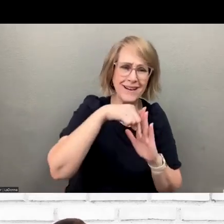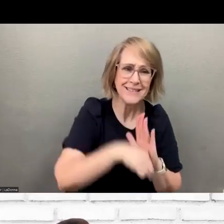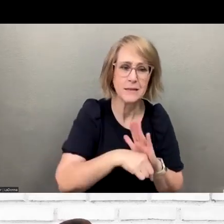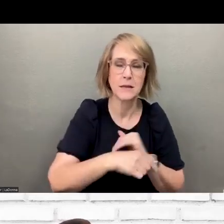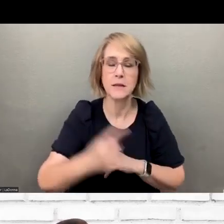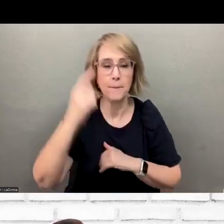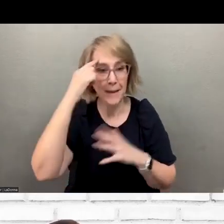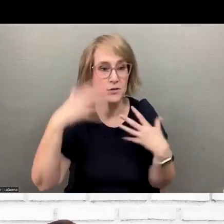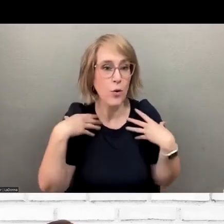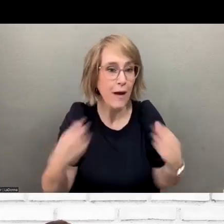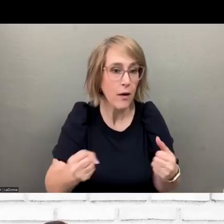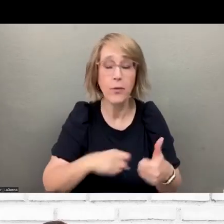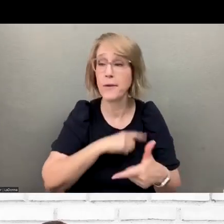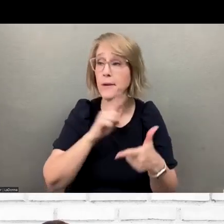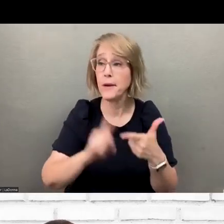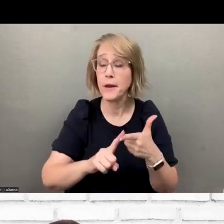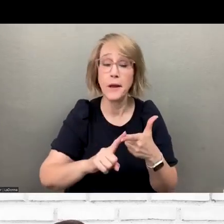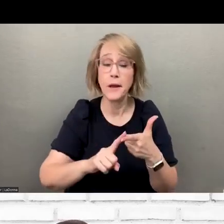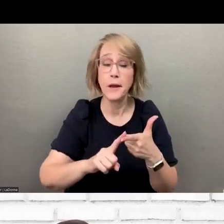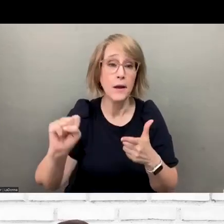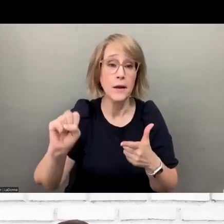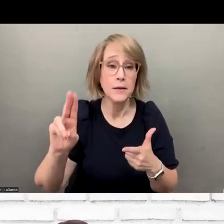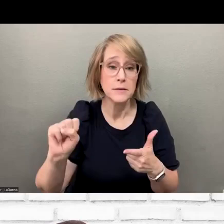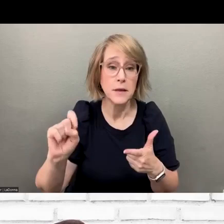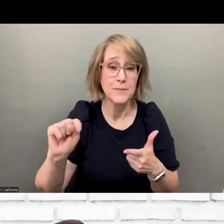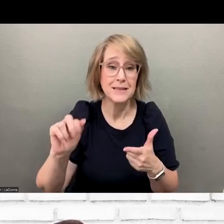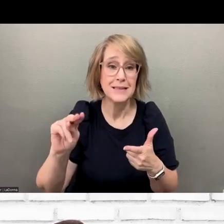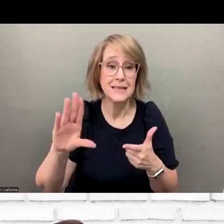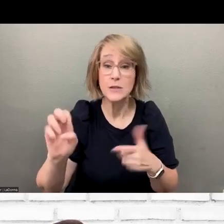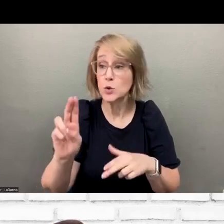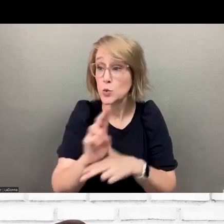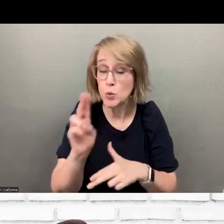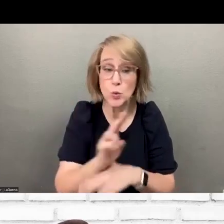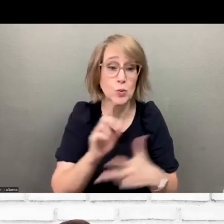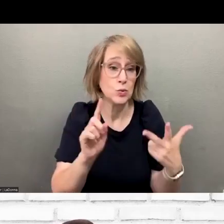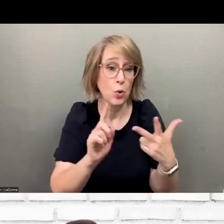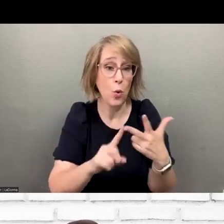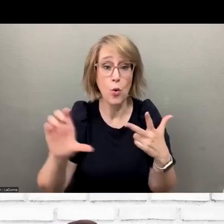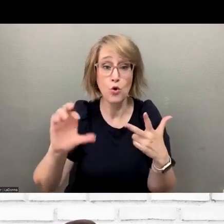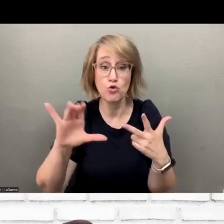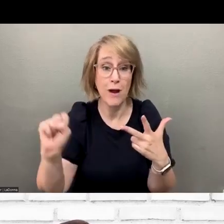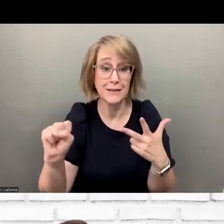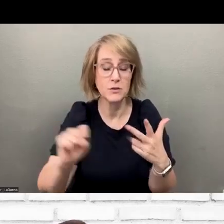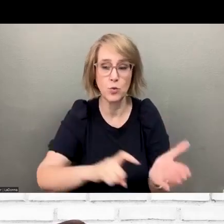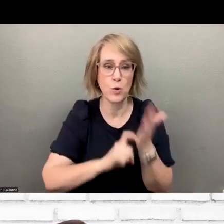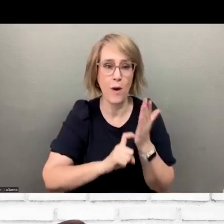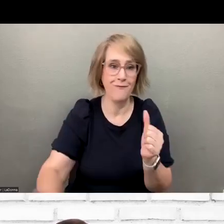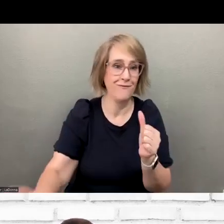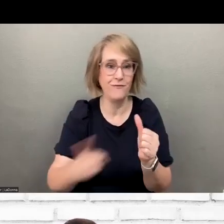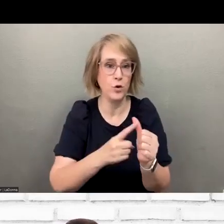use, suicide, or crisis care, they generally have to go to the hospital emergency department for medical clearance before